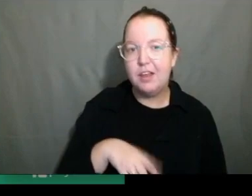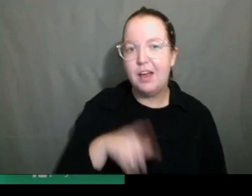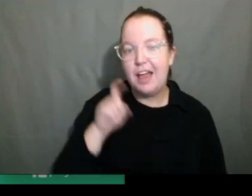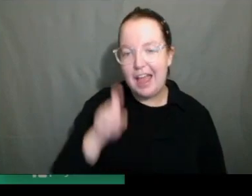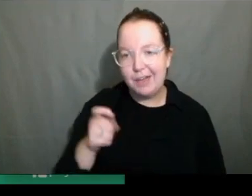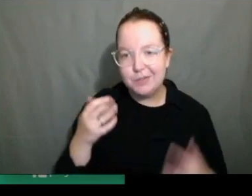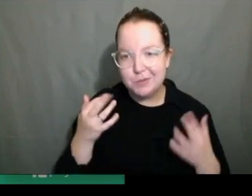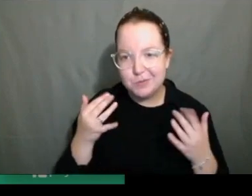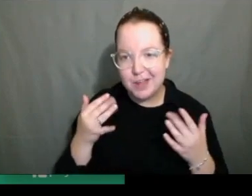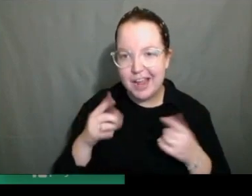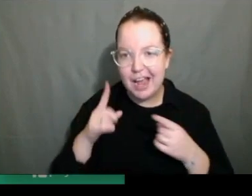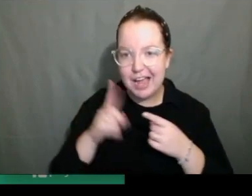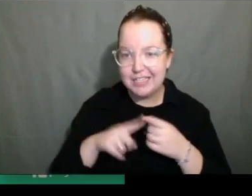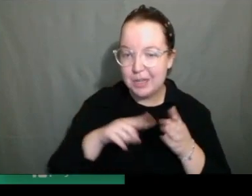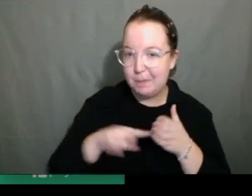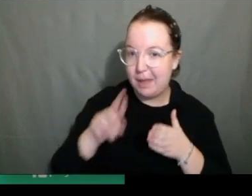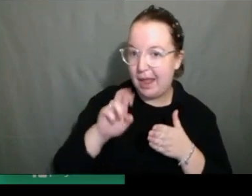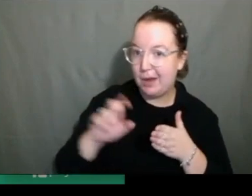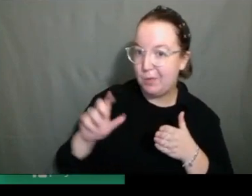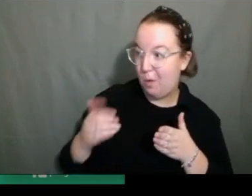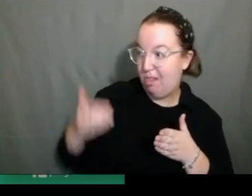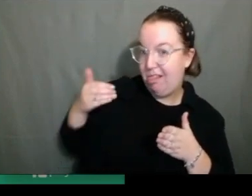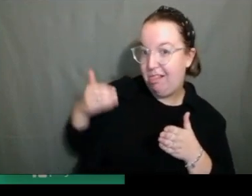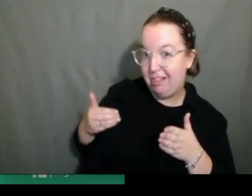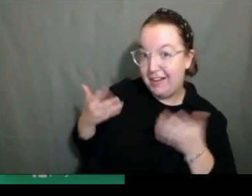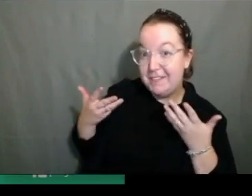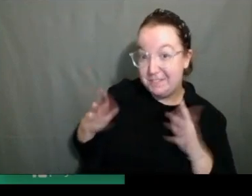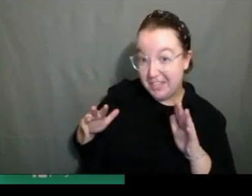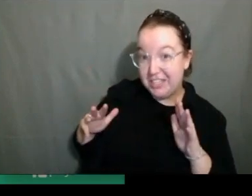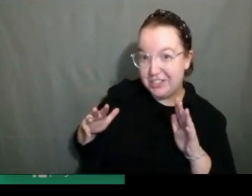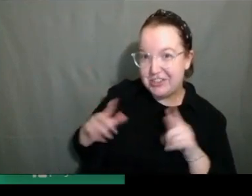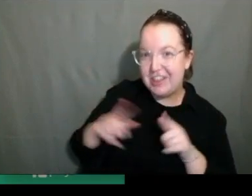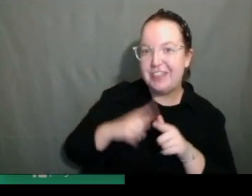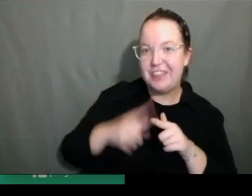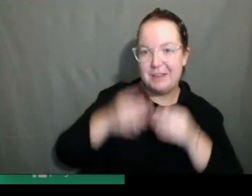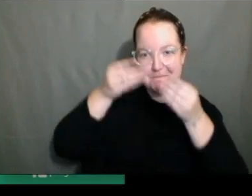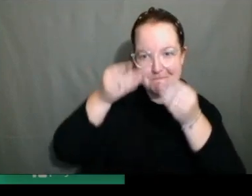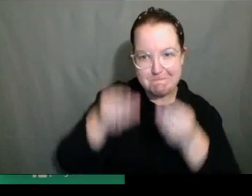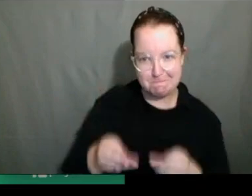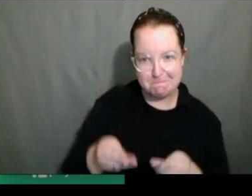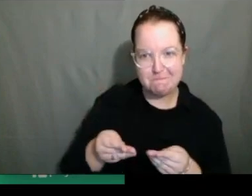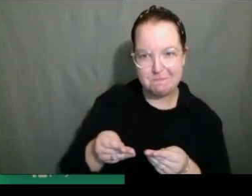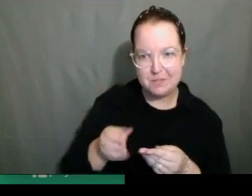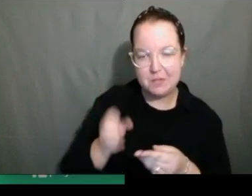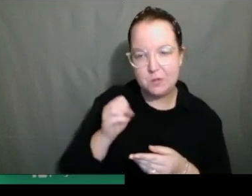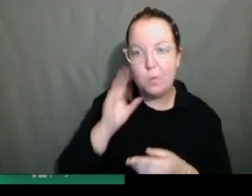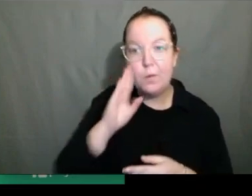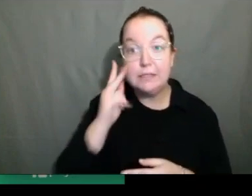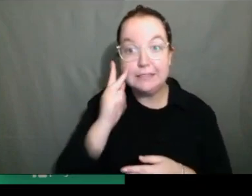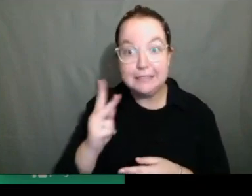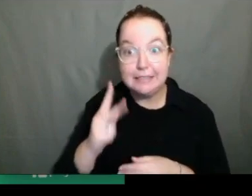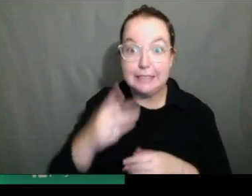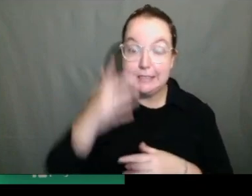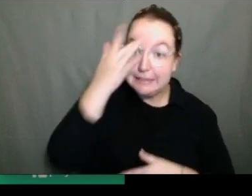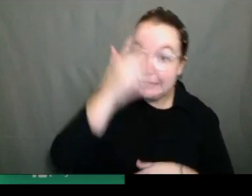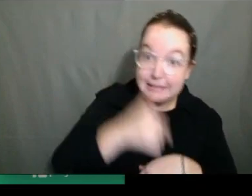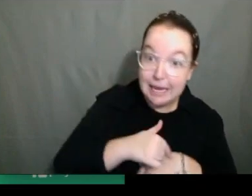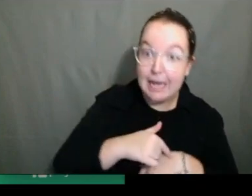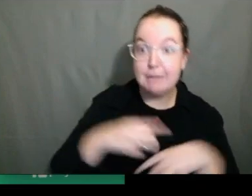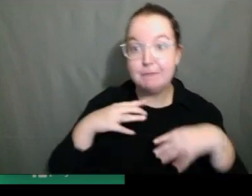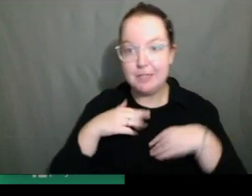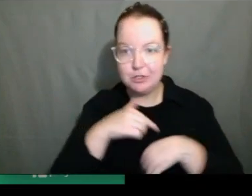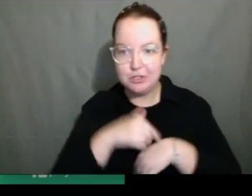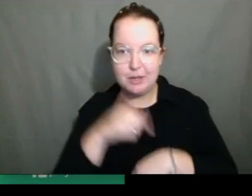to wait until that last payroll has been processed with the current payroll system. The